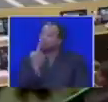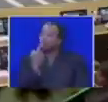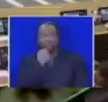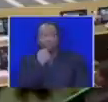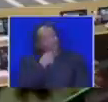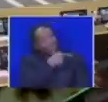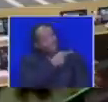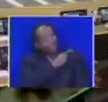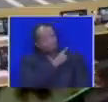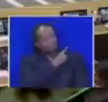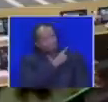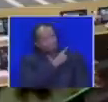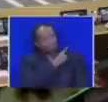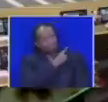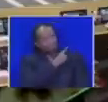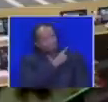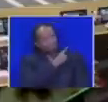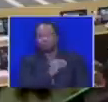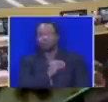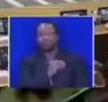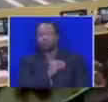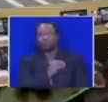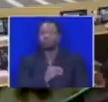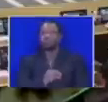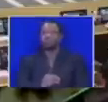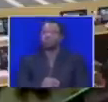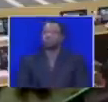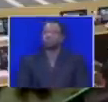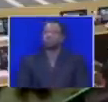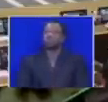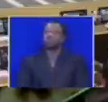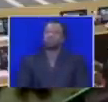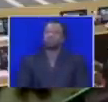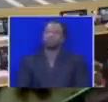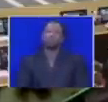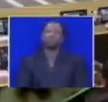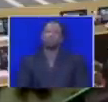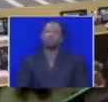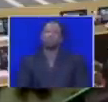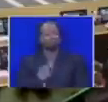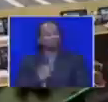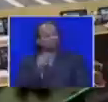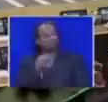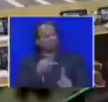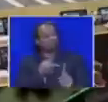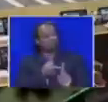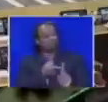Chairperson. Chairperson. That criminal must go. Zuma. Wait.